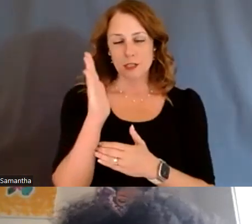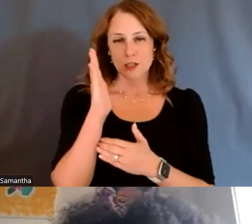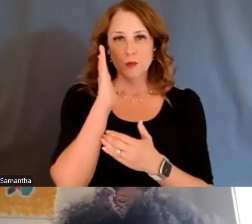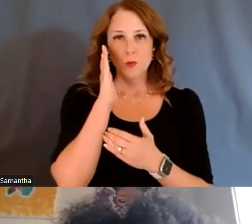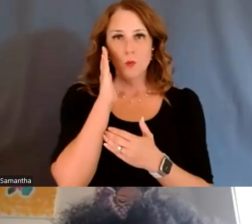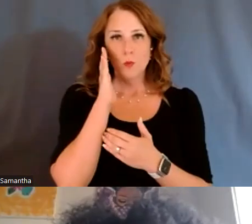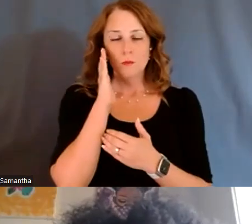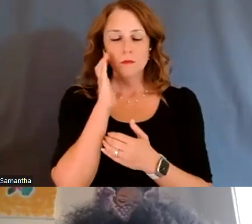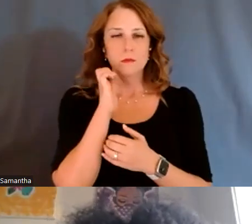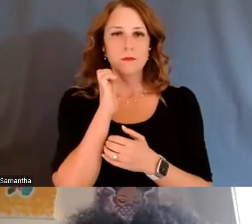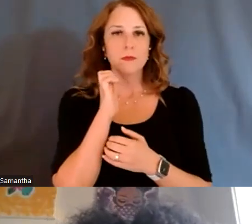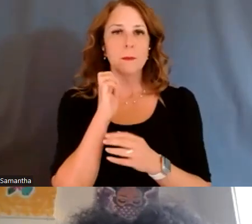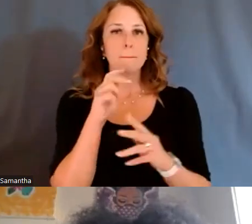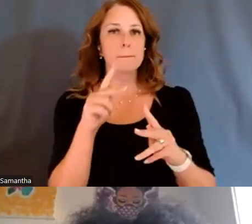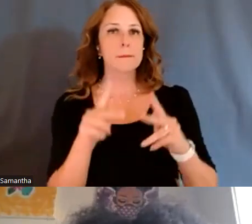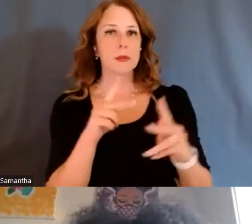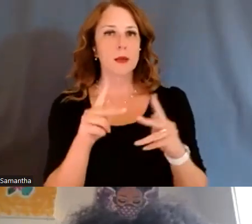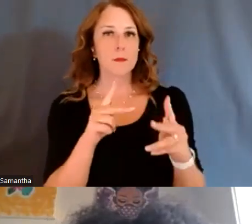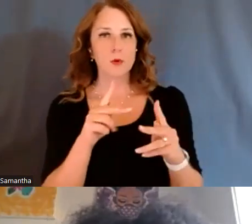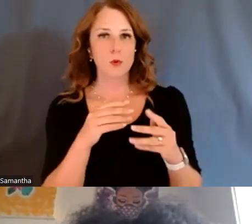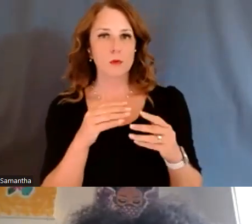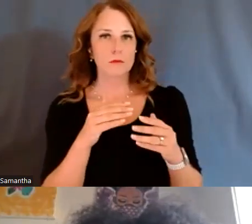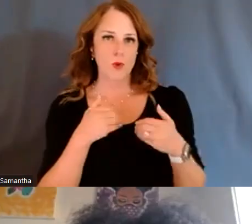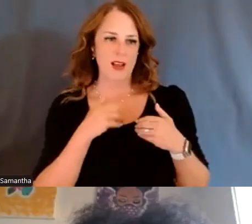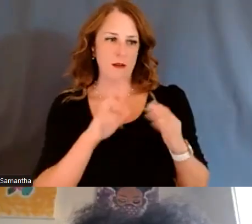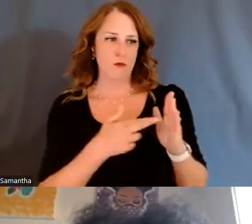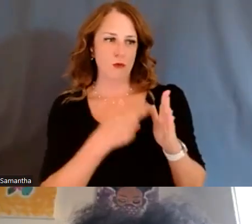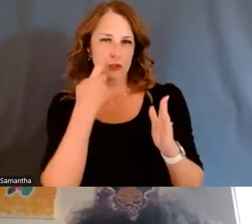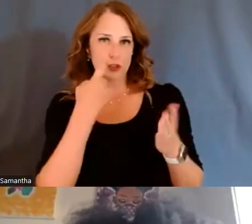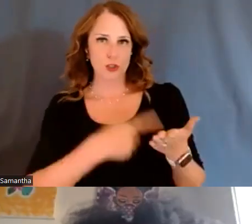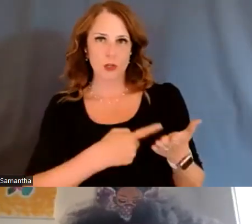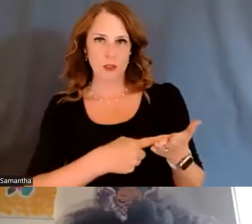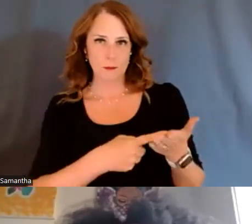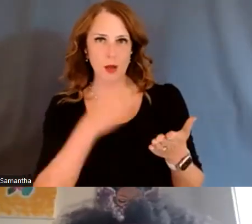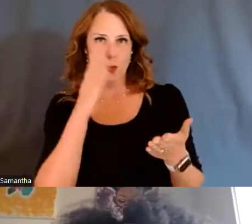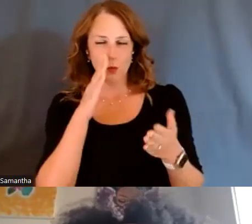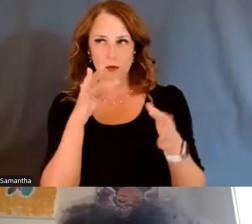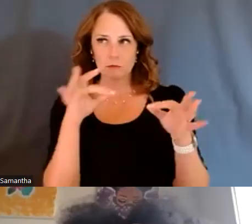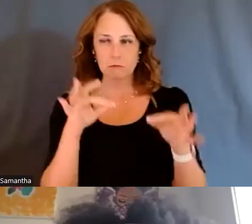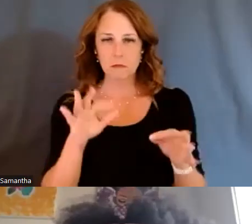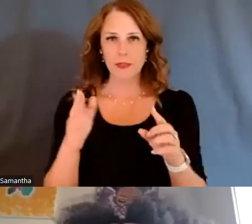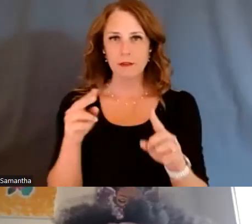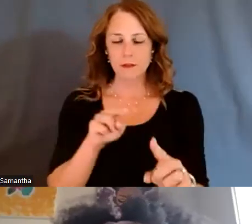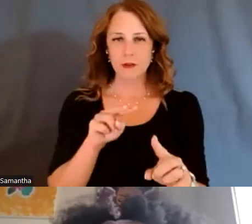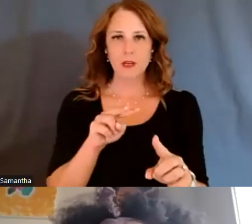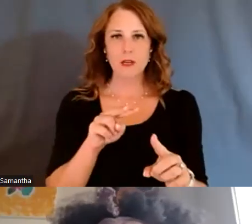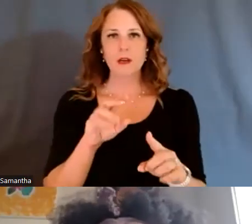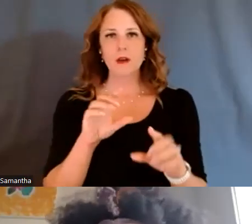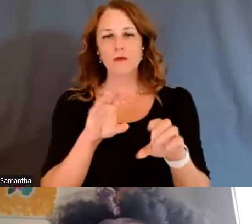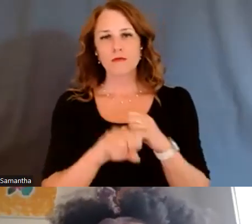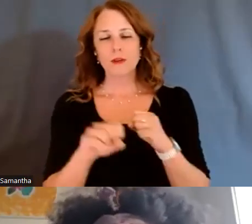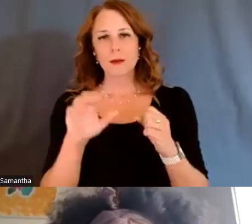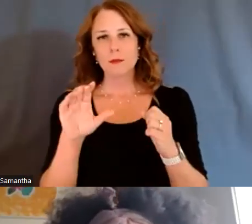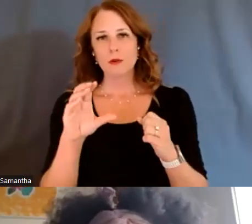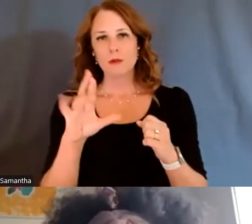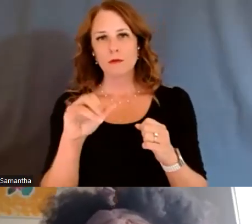directly from those who have the roles we just discussed. So it'll include a rape crisis center advocate, a law enforcement